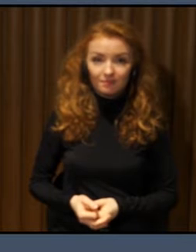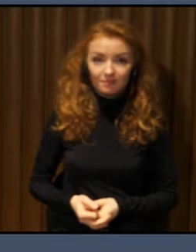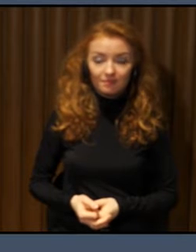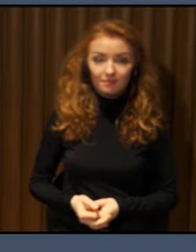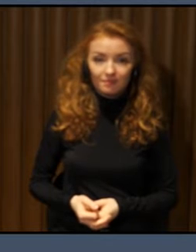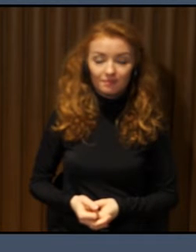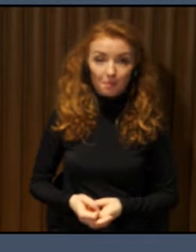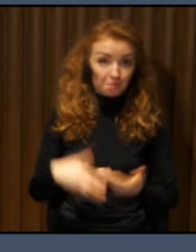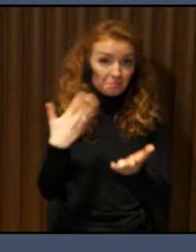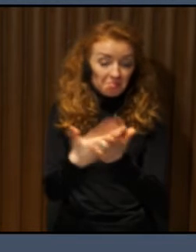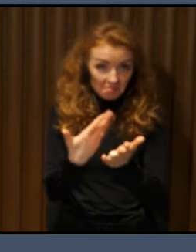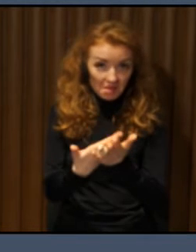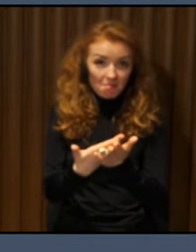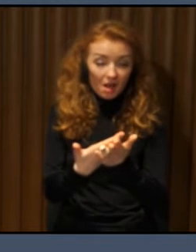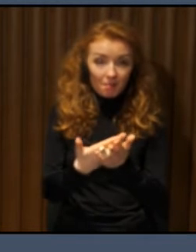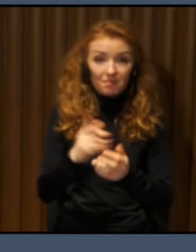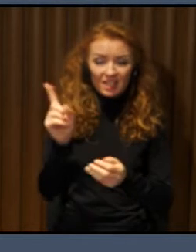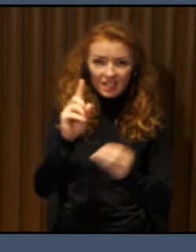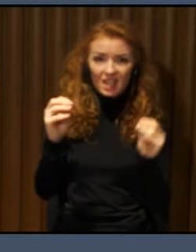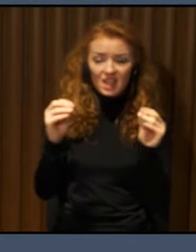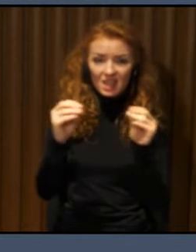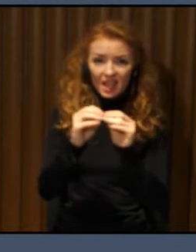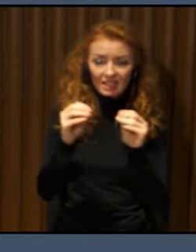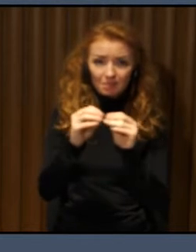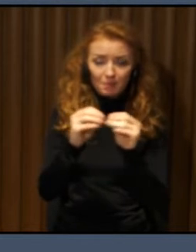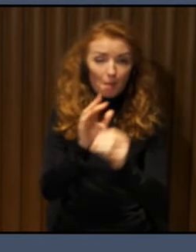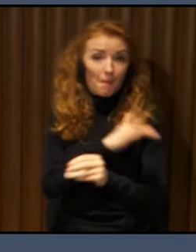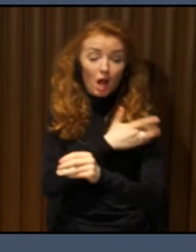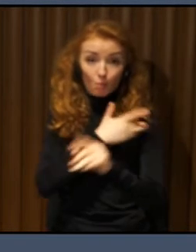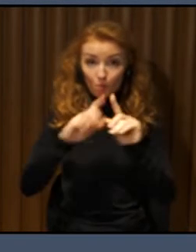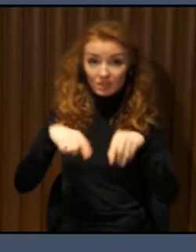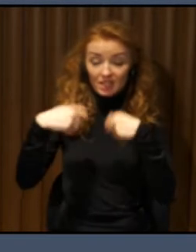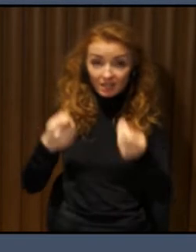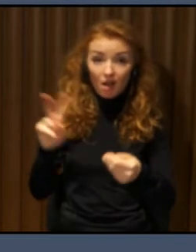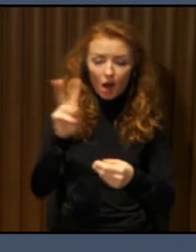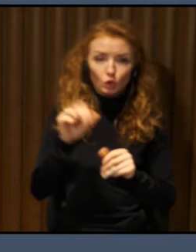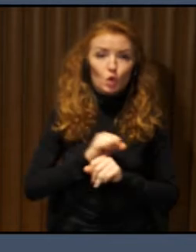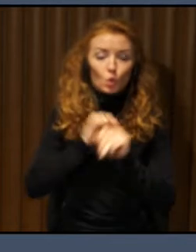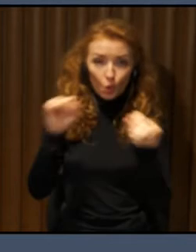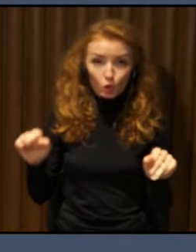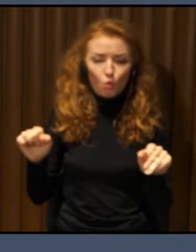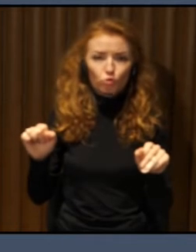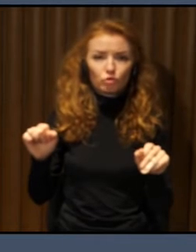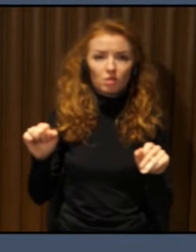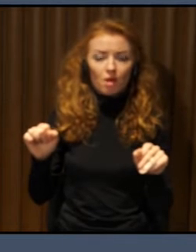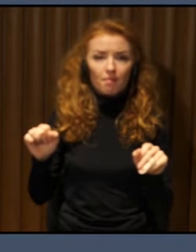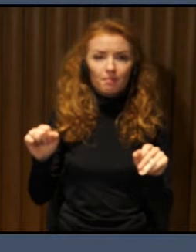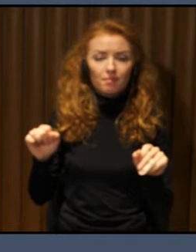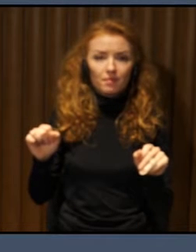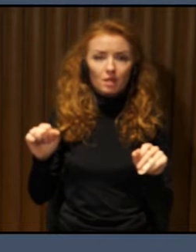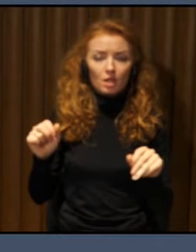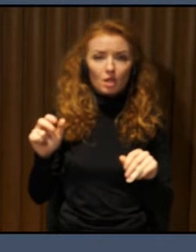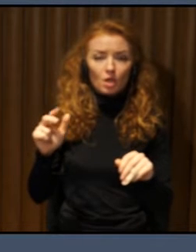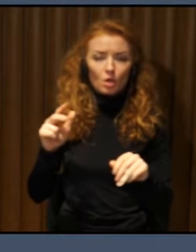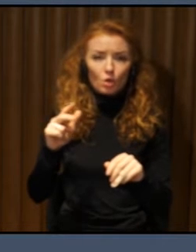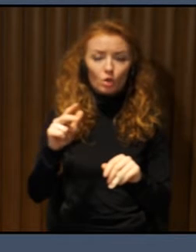housing. So these are the challenges we're really presented with because people don't know where to go, even within the system. They don't know who's doing what. And